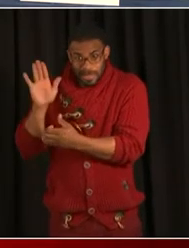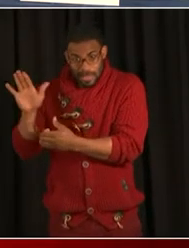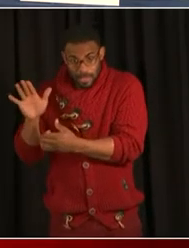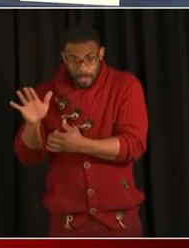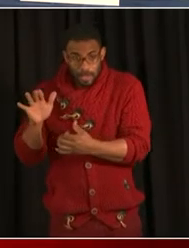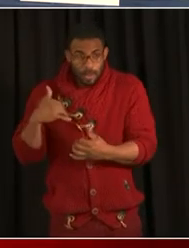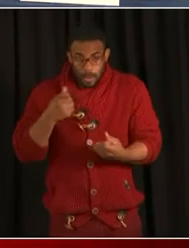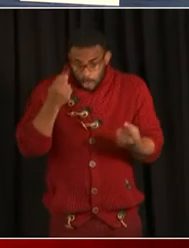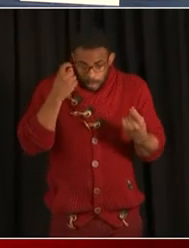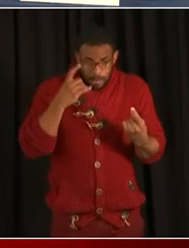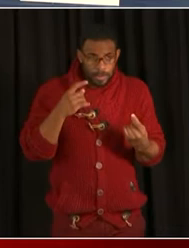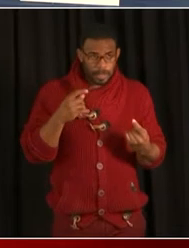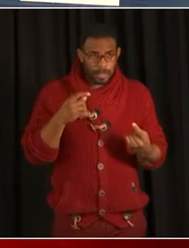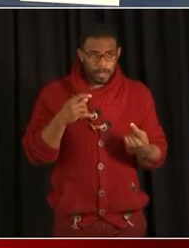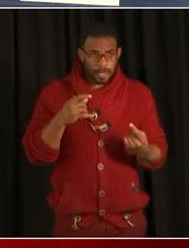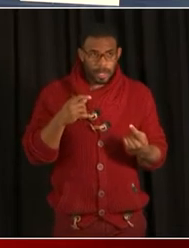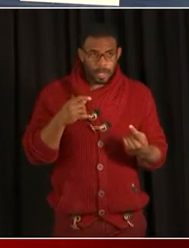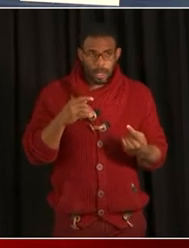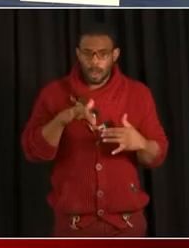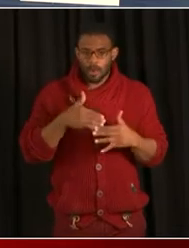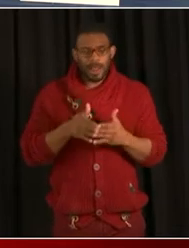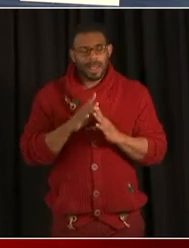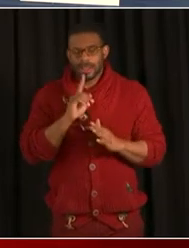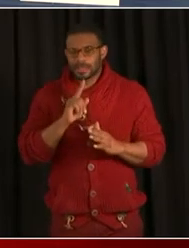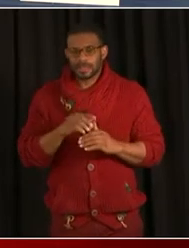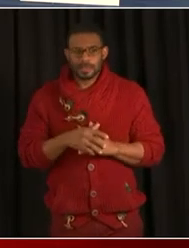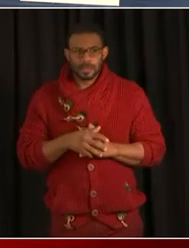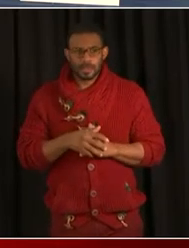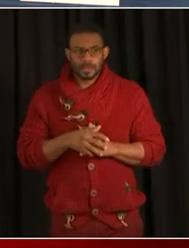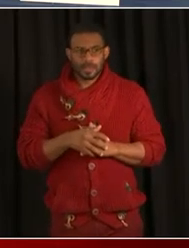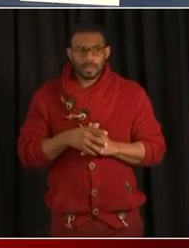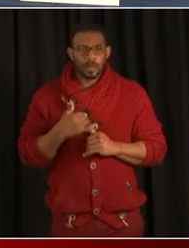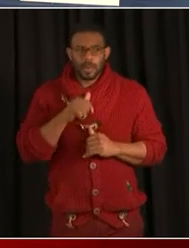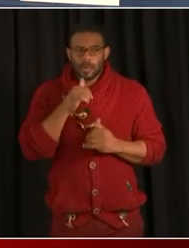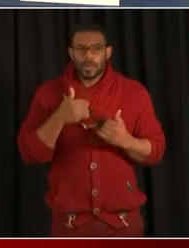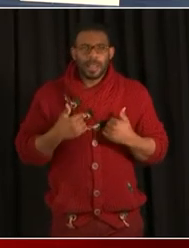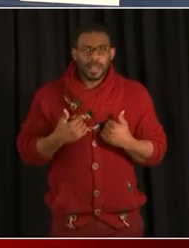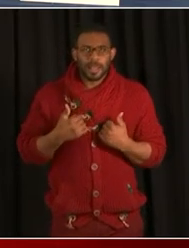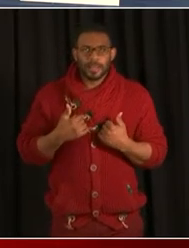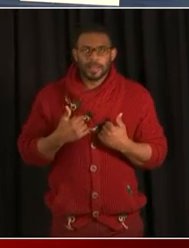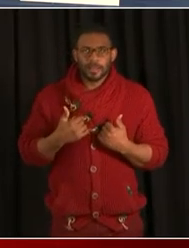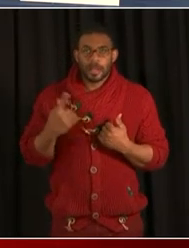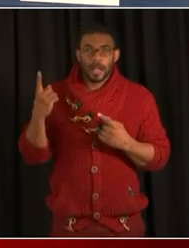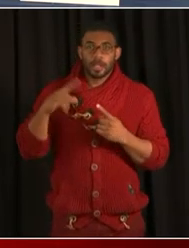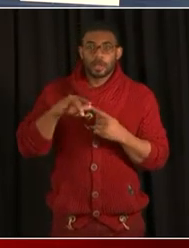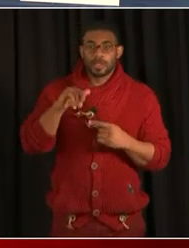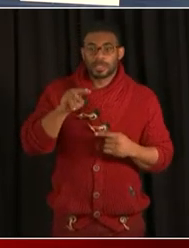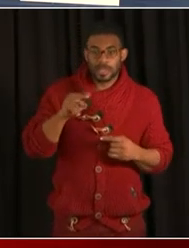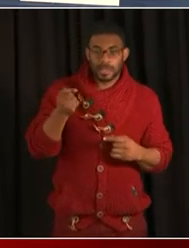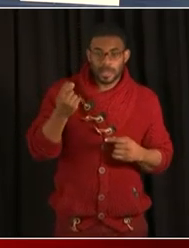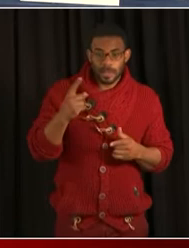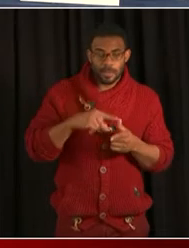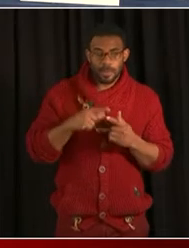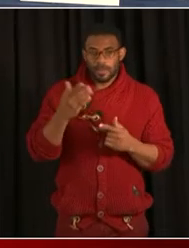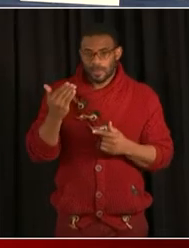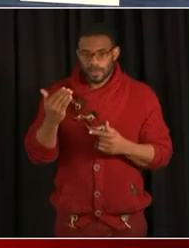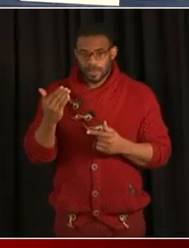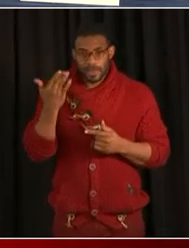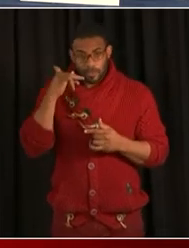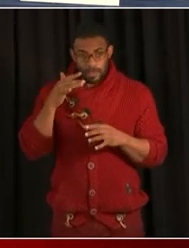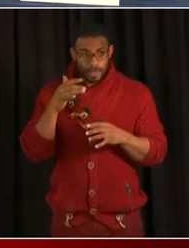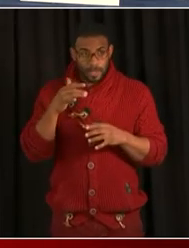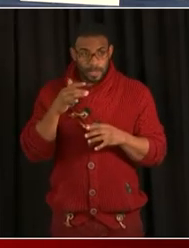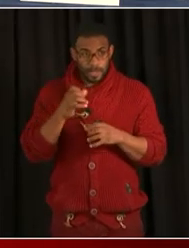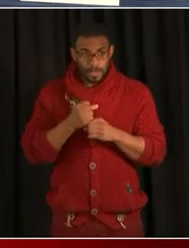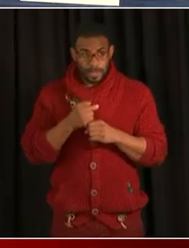theirs. And we understand, all we're asking is this, we don't have till January 11th or the 15th.